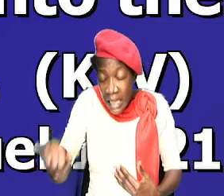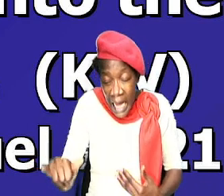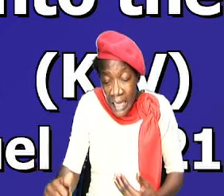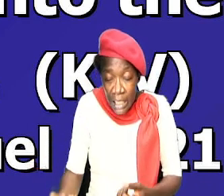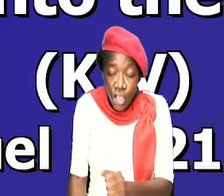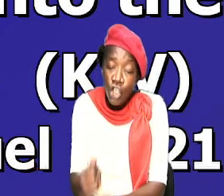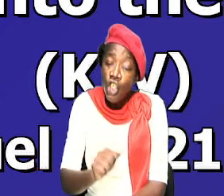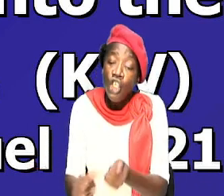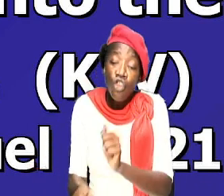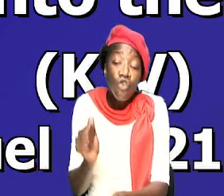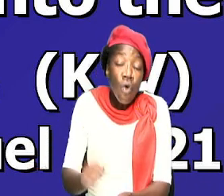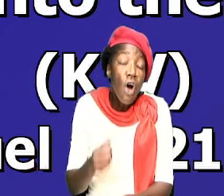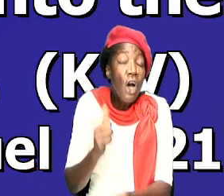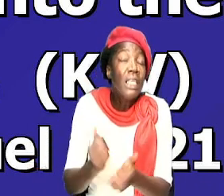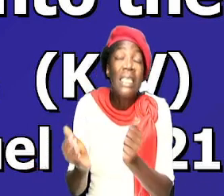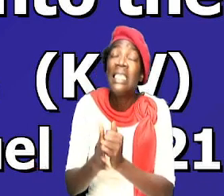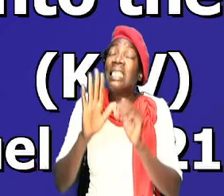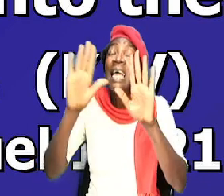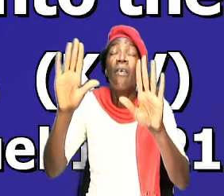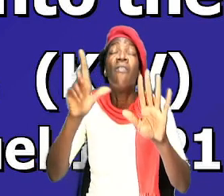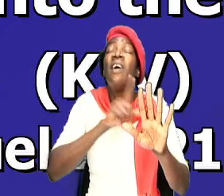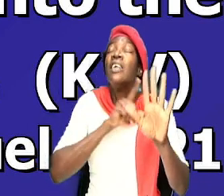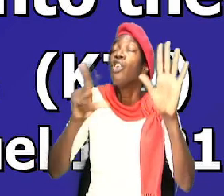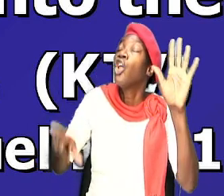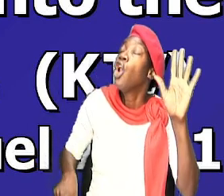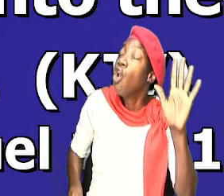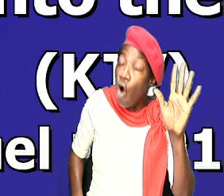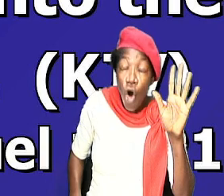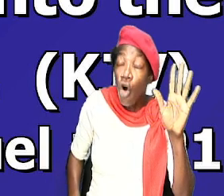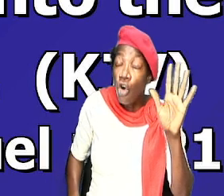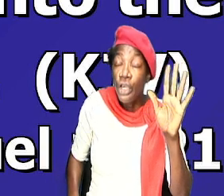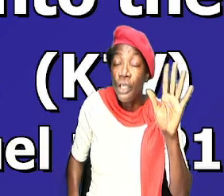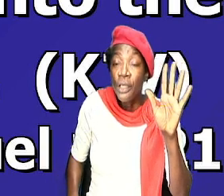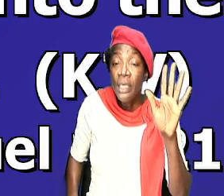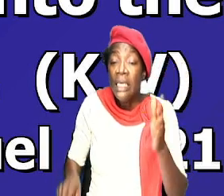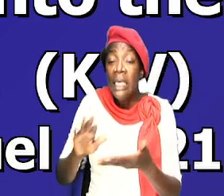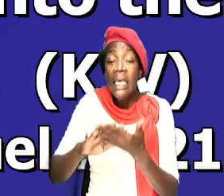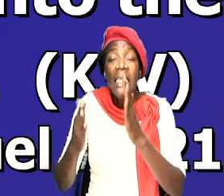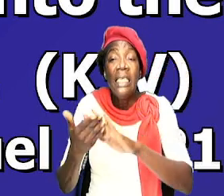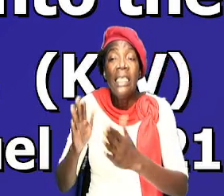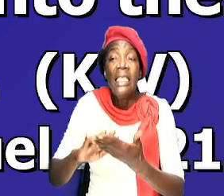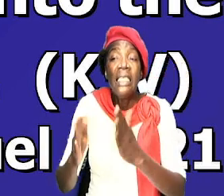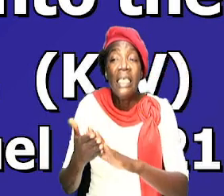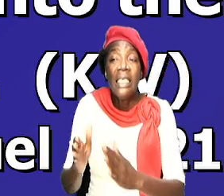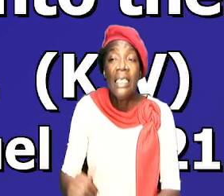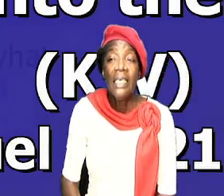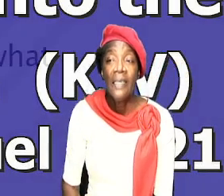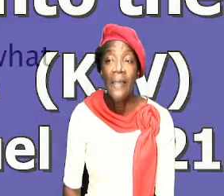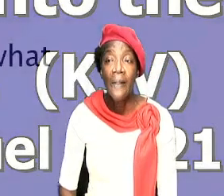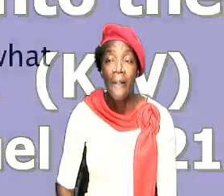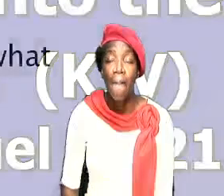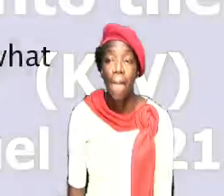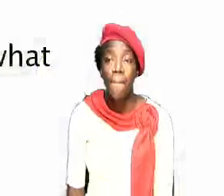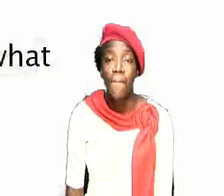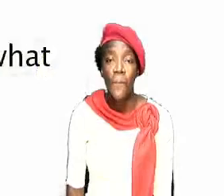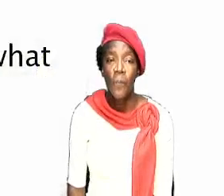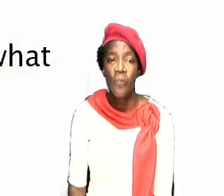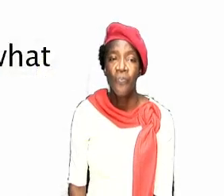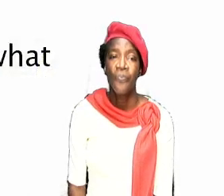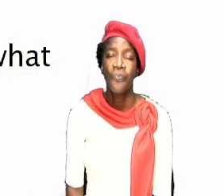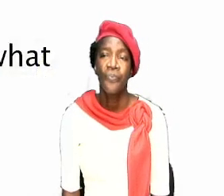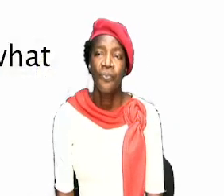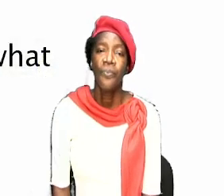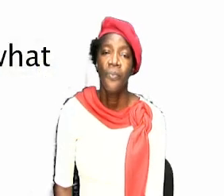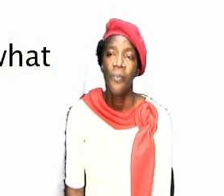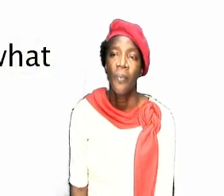to sacrifice unto the Lord thy God in Gilgal. Let us go back to the slide. So, like I said